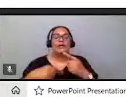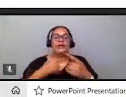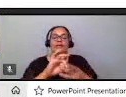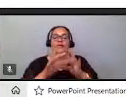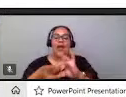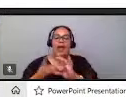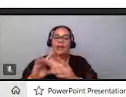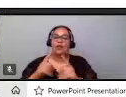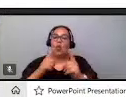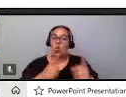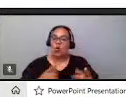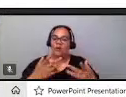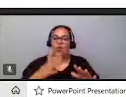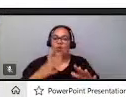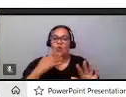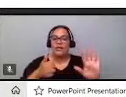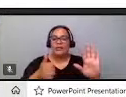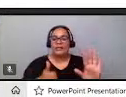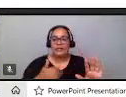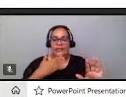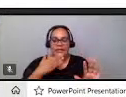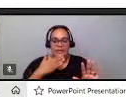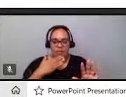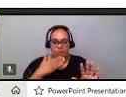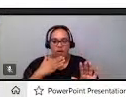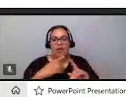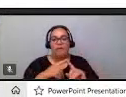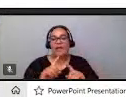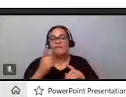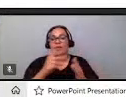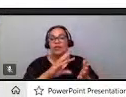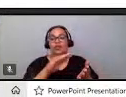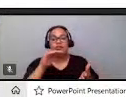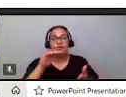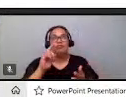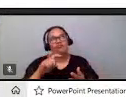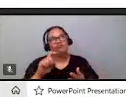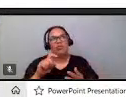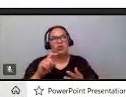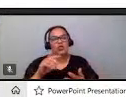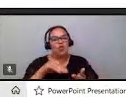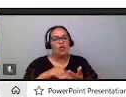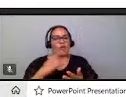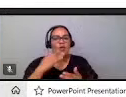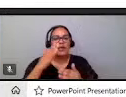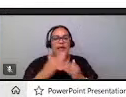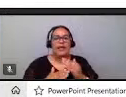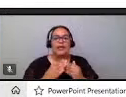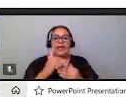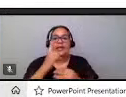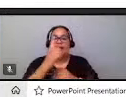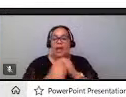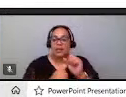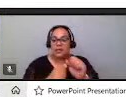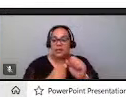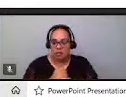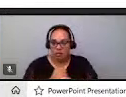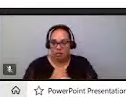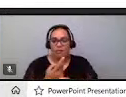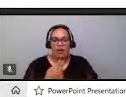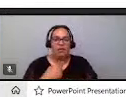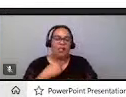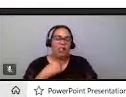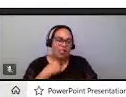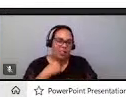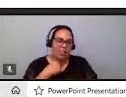order was placed on the 6th of December the first batch we should see by the end of next year year unfortunately